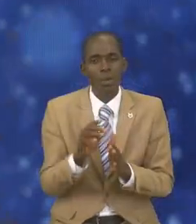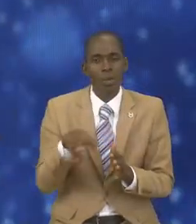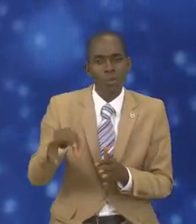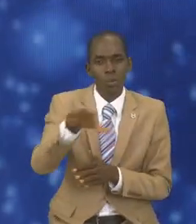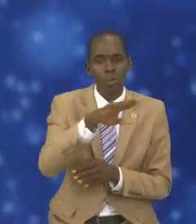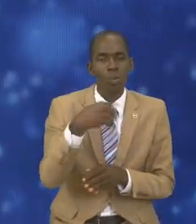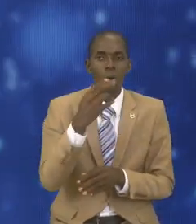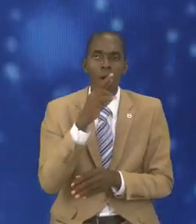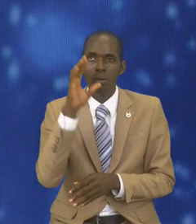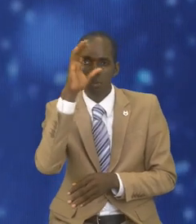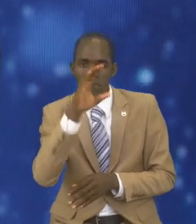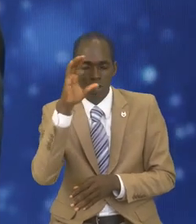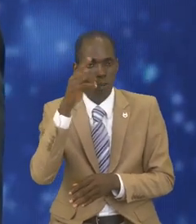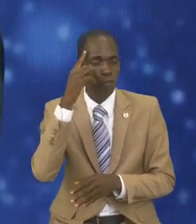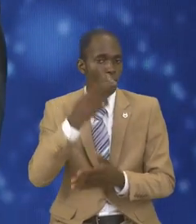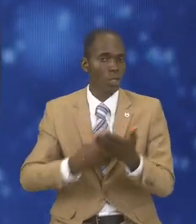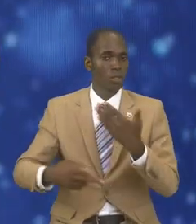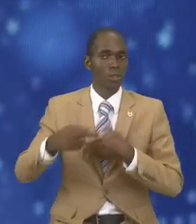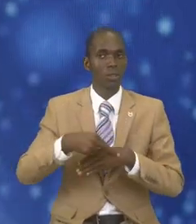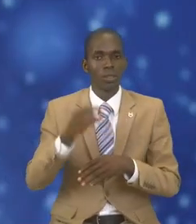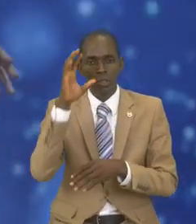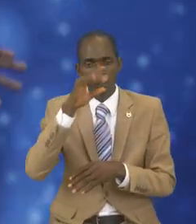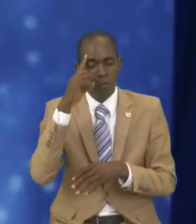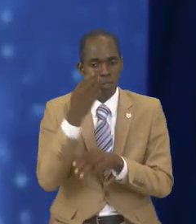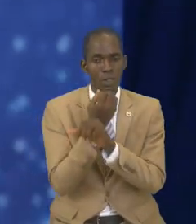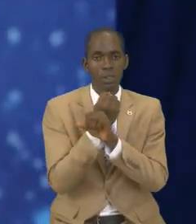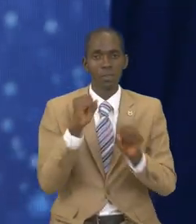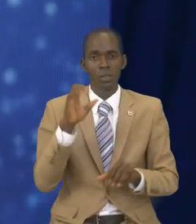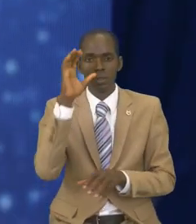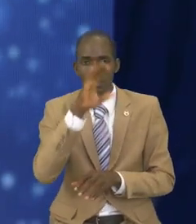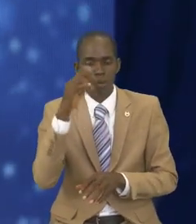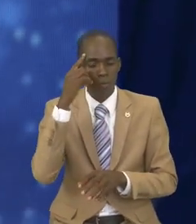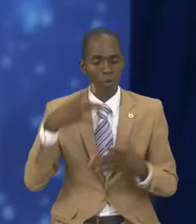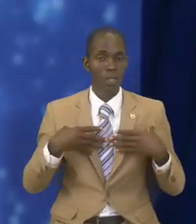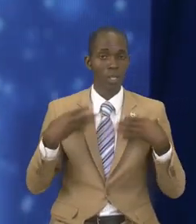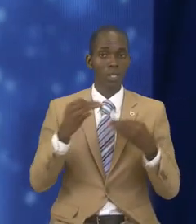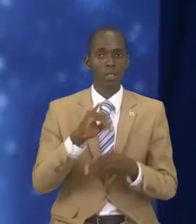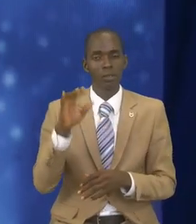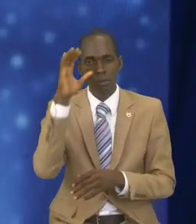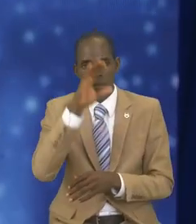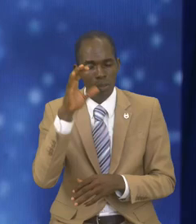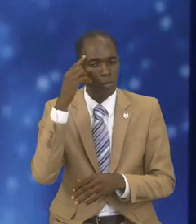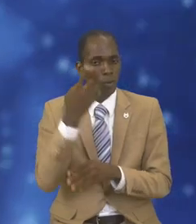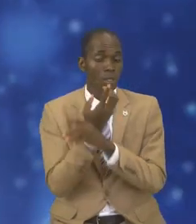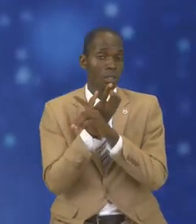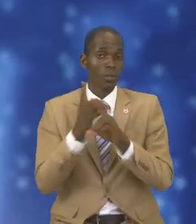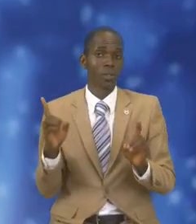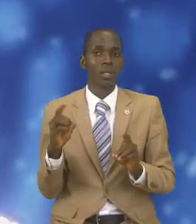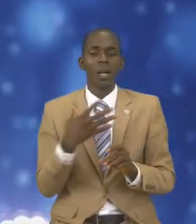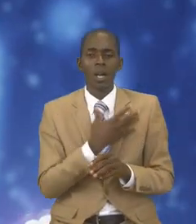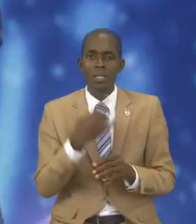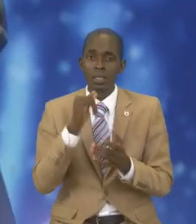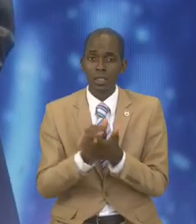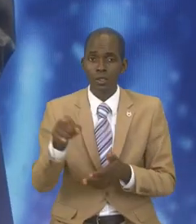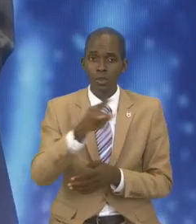the restoration, and they're seeking the salvation, and they're seeking the healing, and they're seeking the deliverance. It said, ye shall